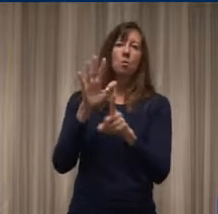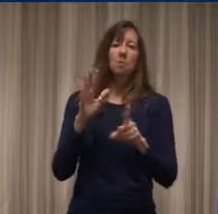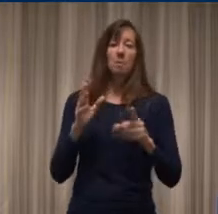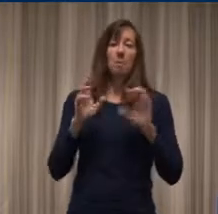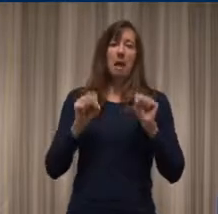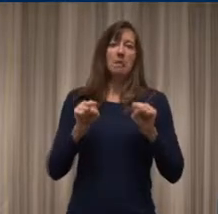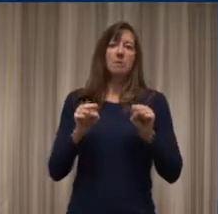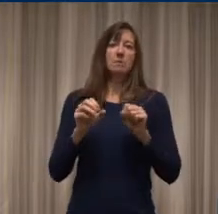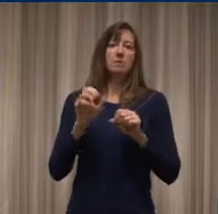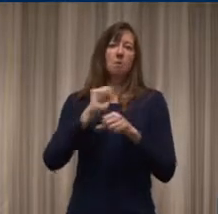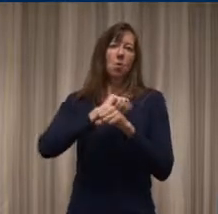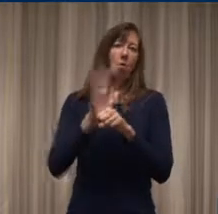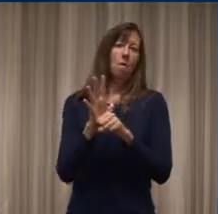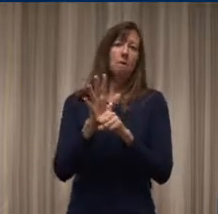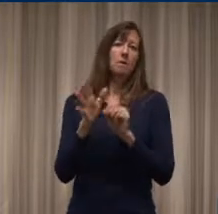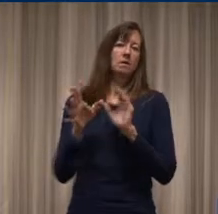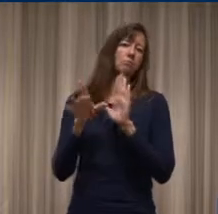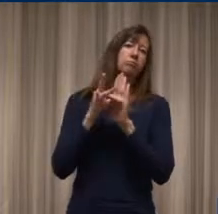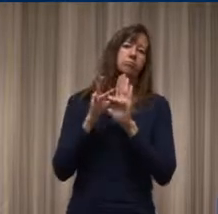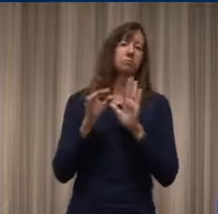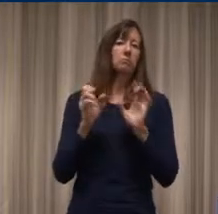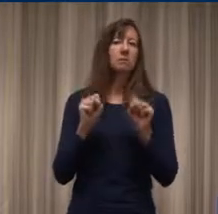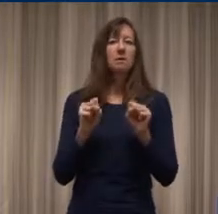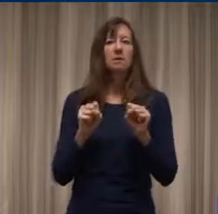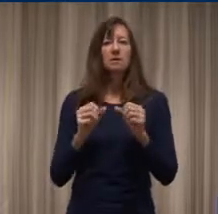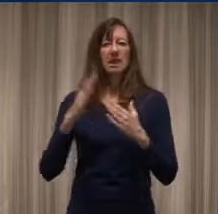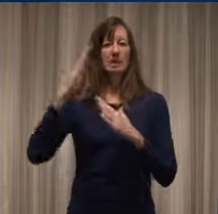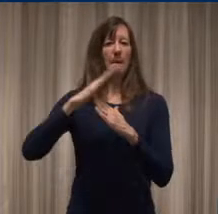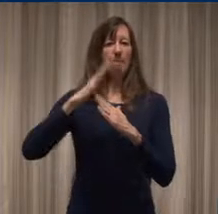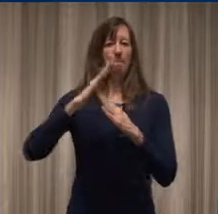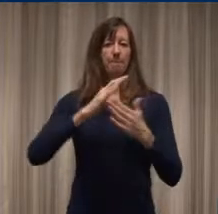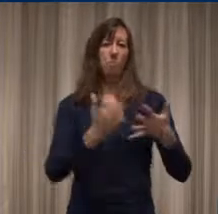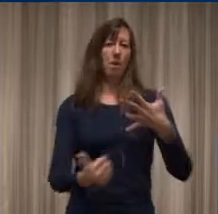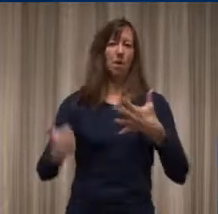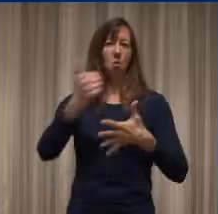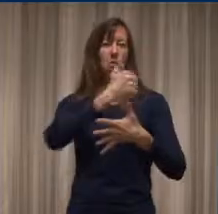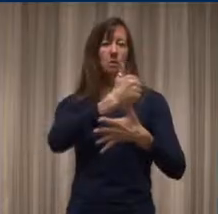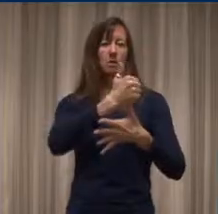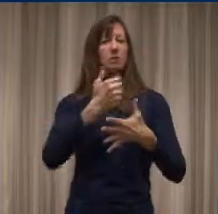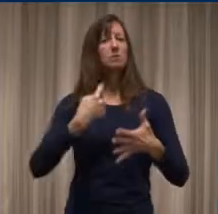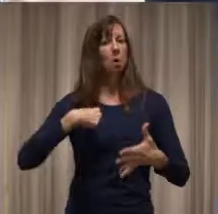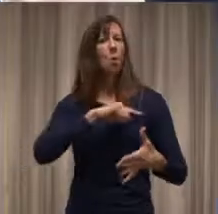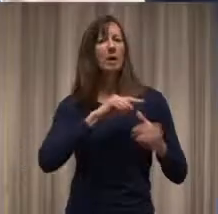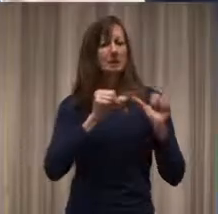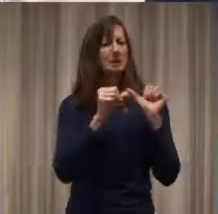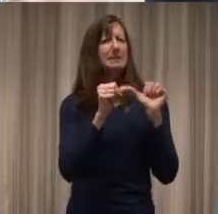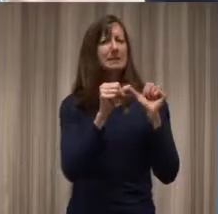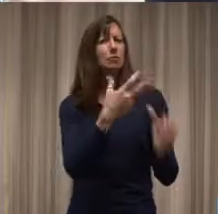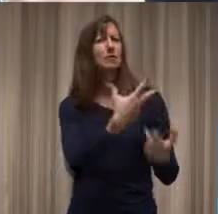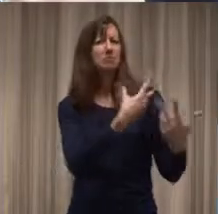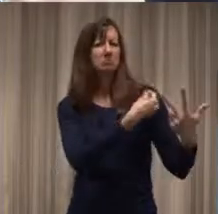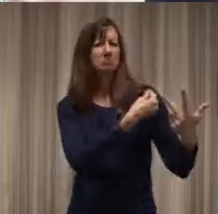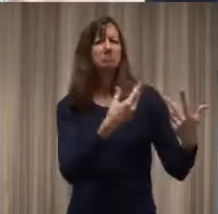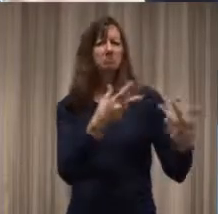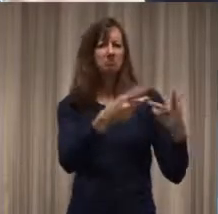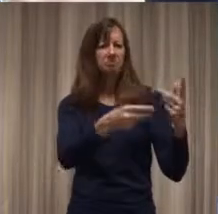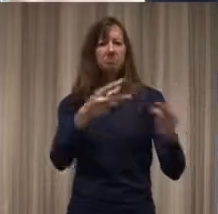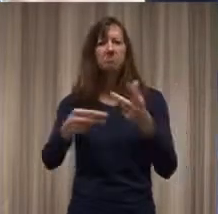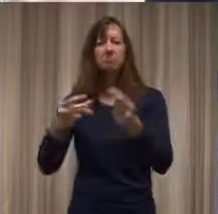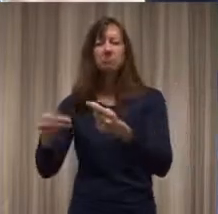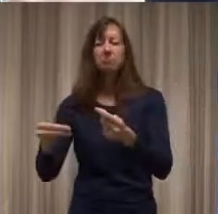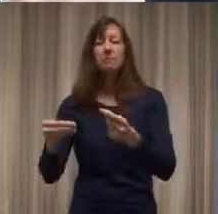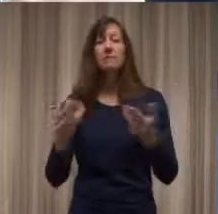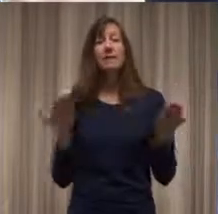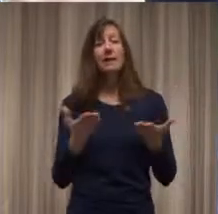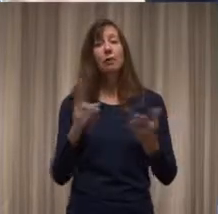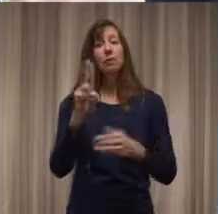vaccine as the top priority. We're continuing to vaccinate these folks. To give you a sense, in Ulster County, where we have about 180,000